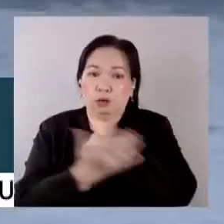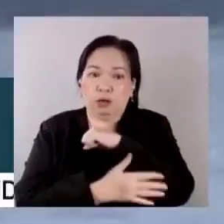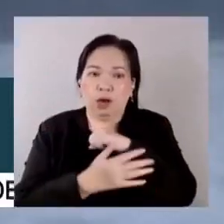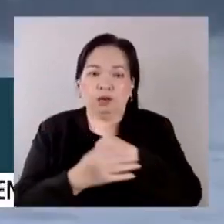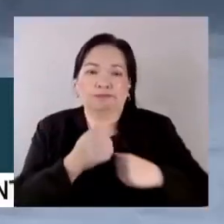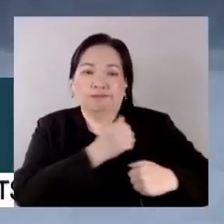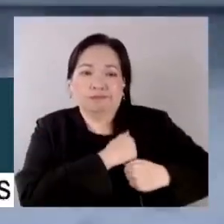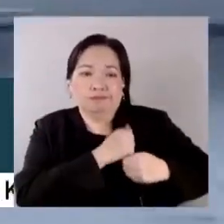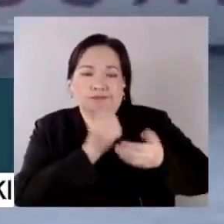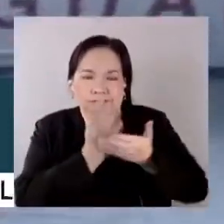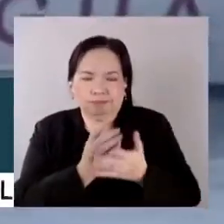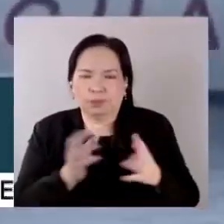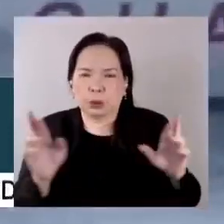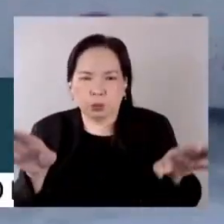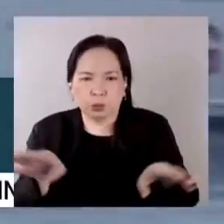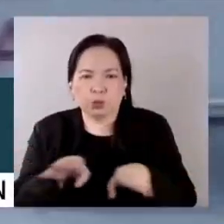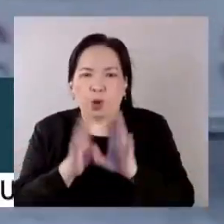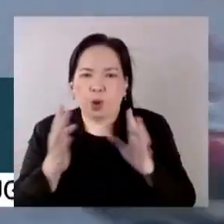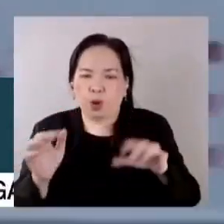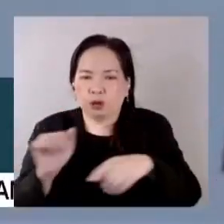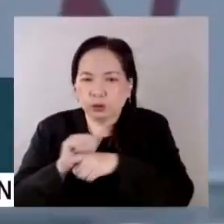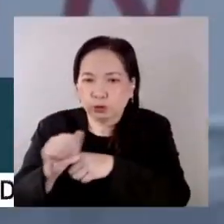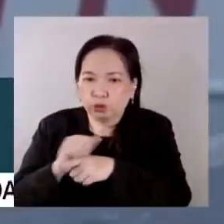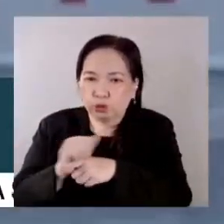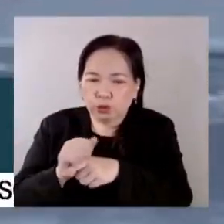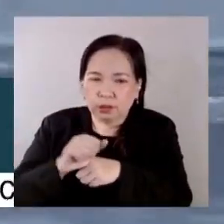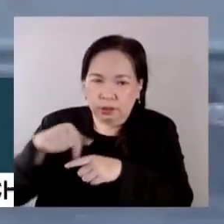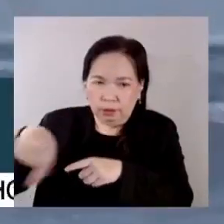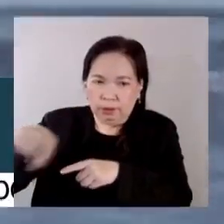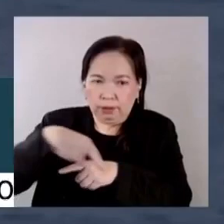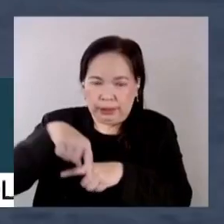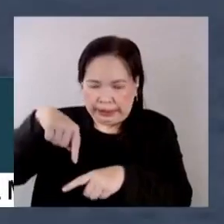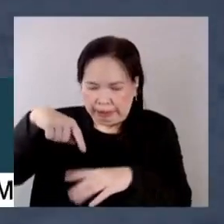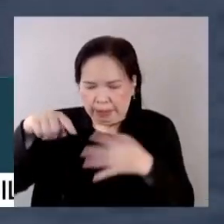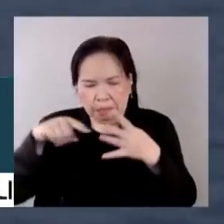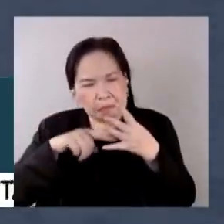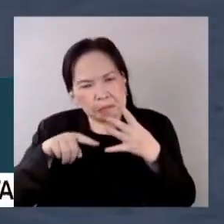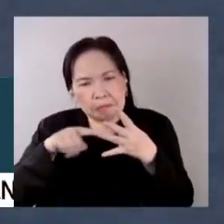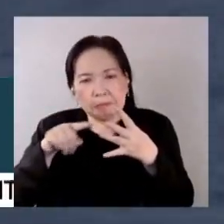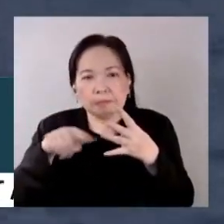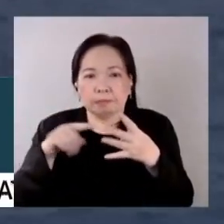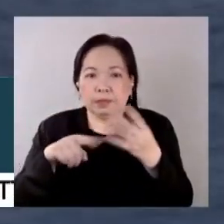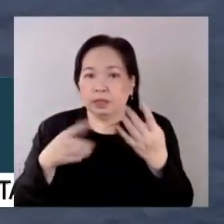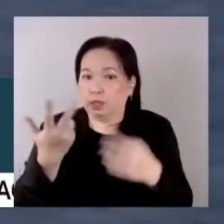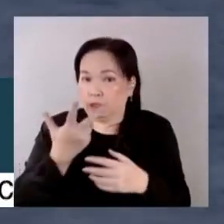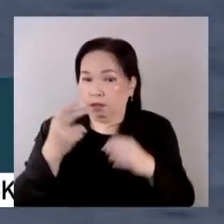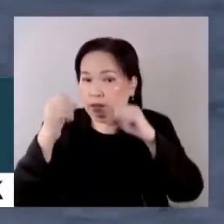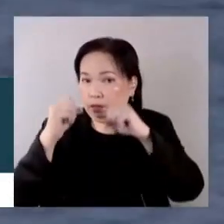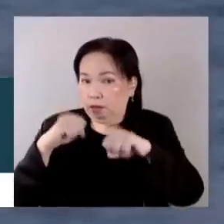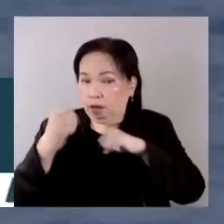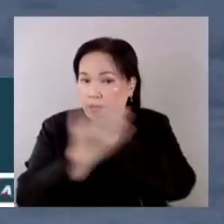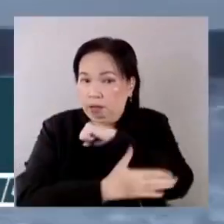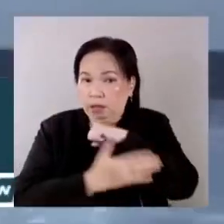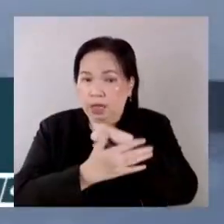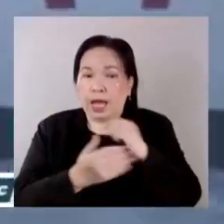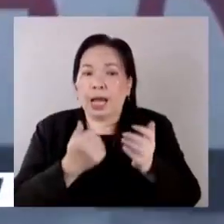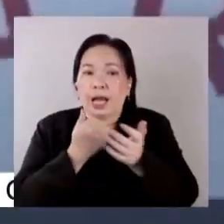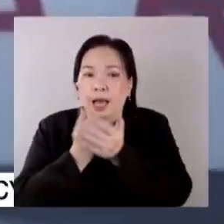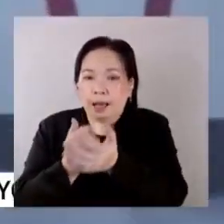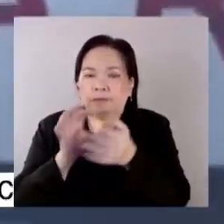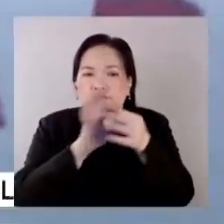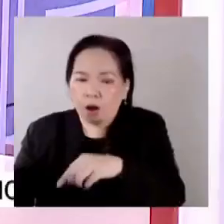and the Philippines earlier this month. The three allies also plan to boost efforts in humanitarian assistance and disaster